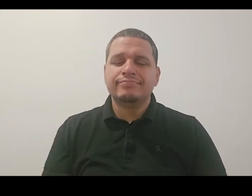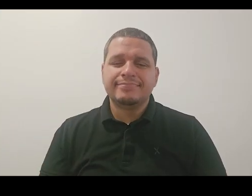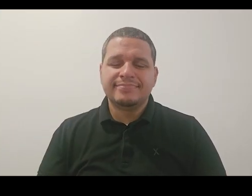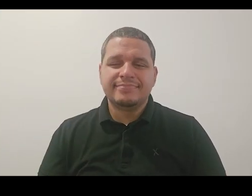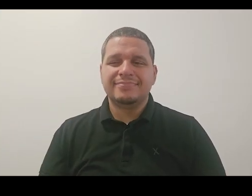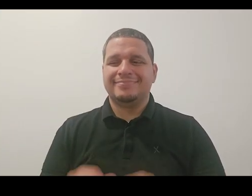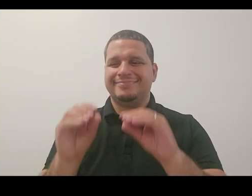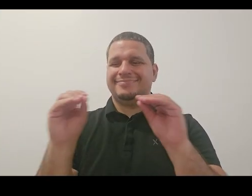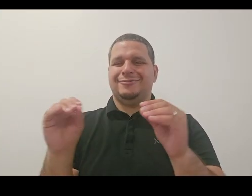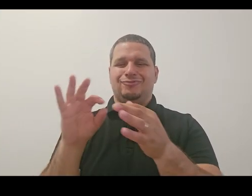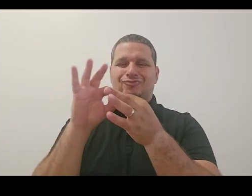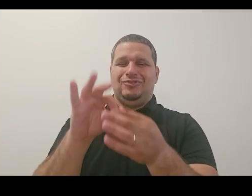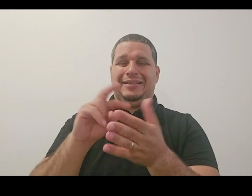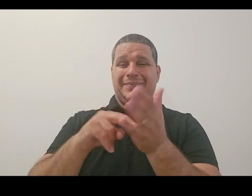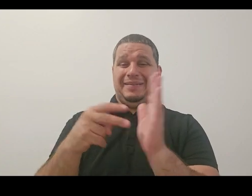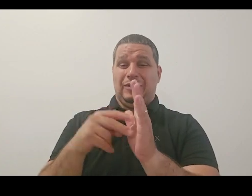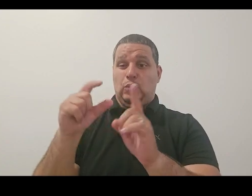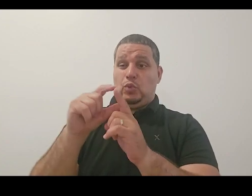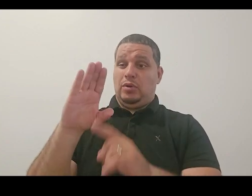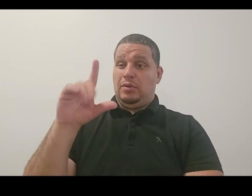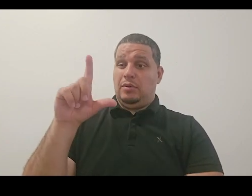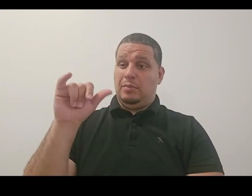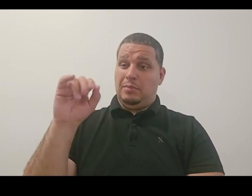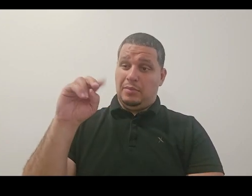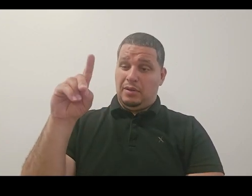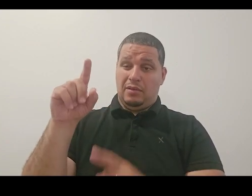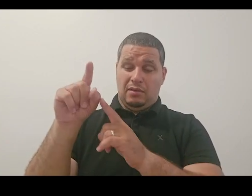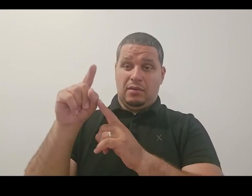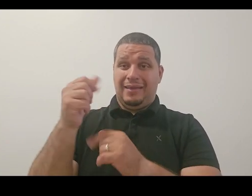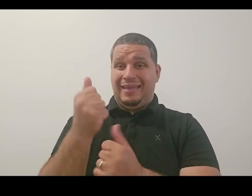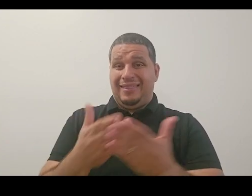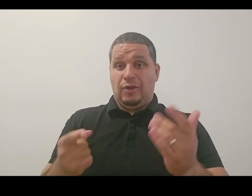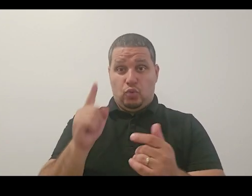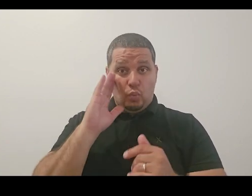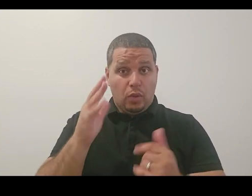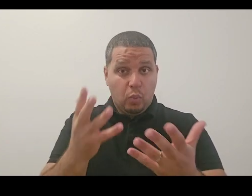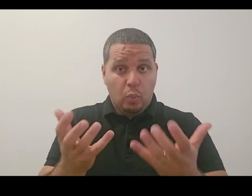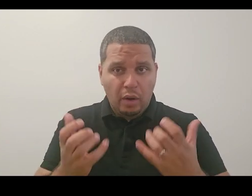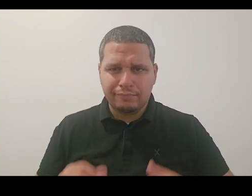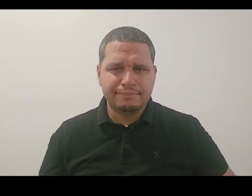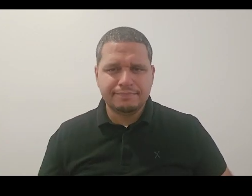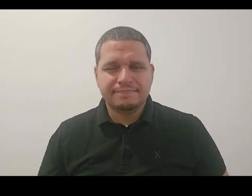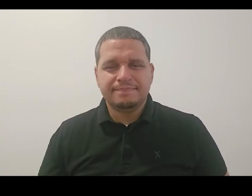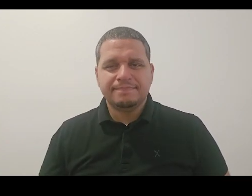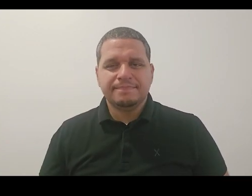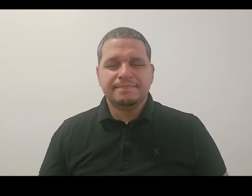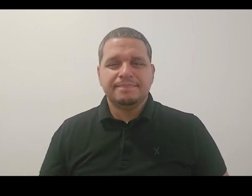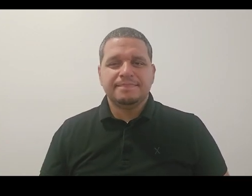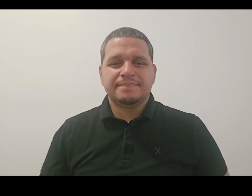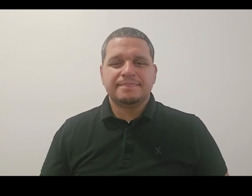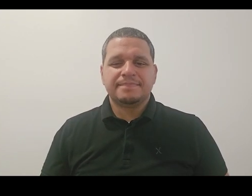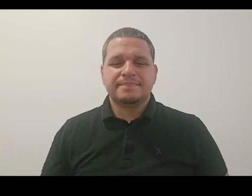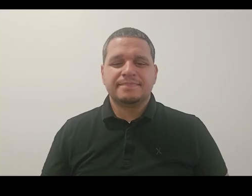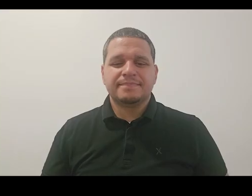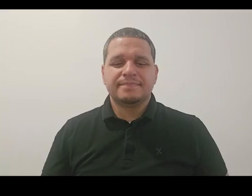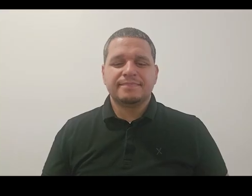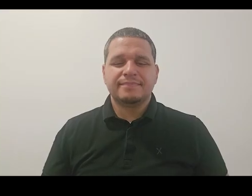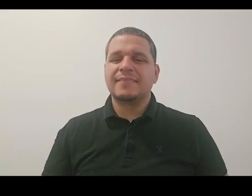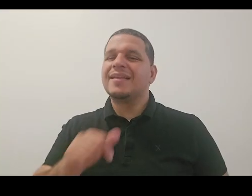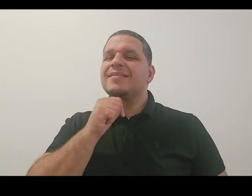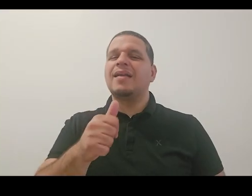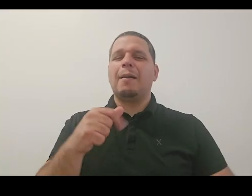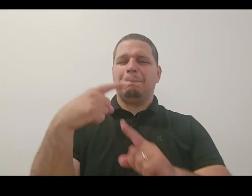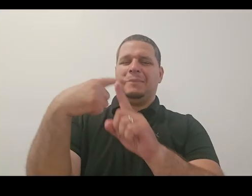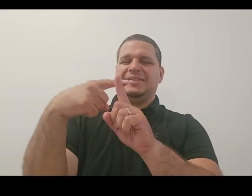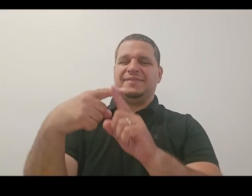of those related meanings of the word blind are anything that you would want. they're